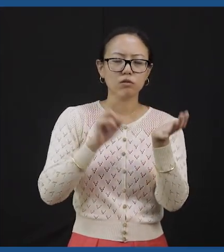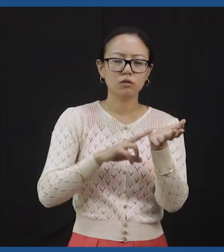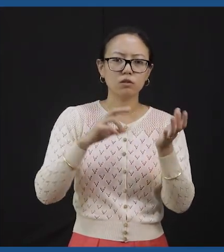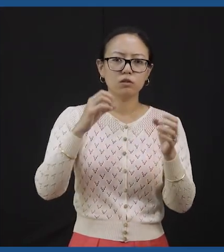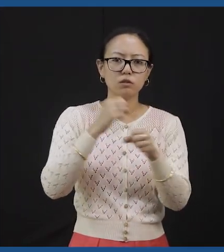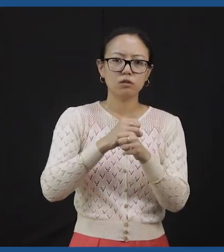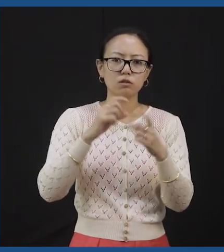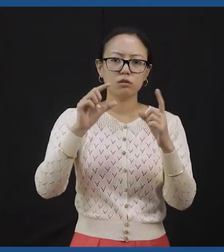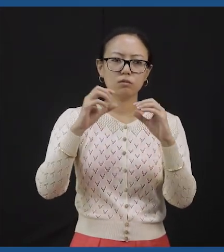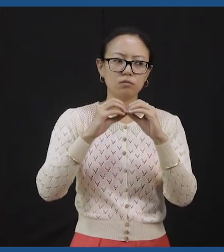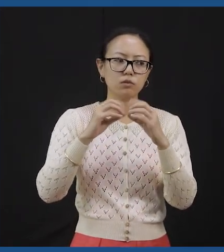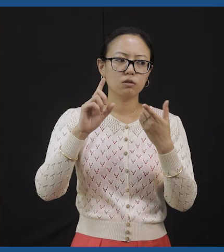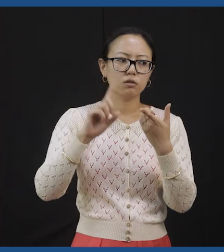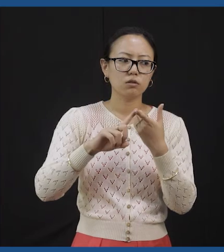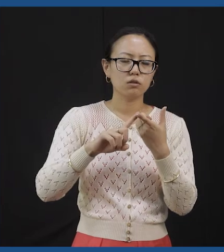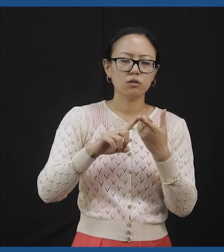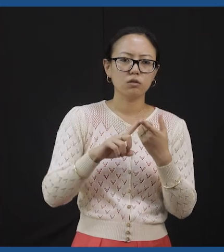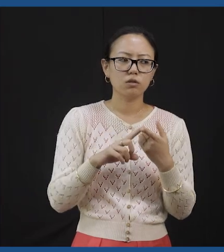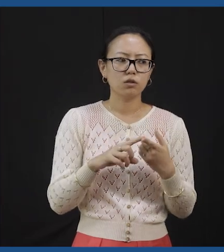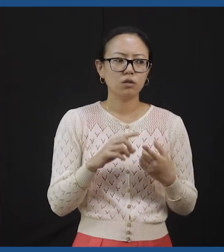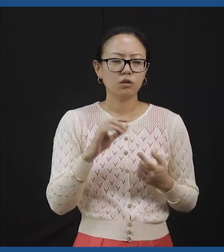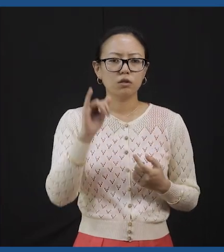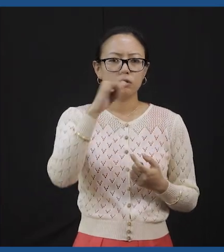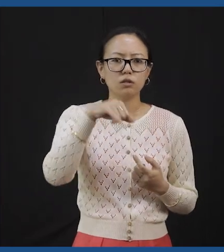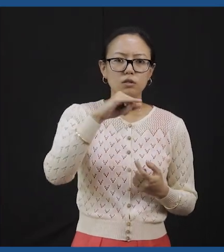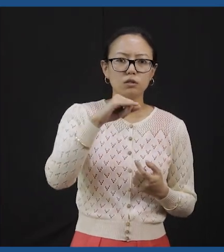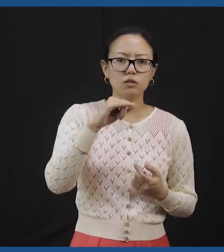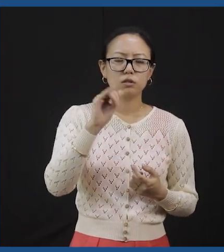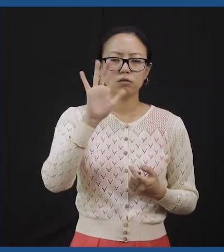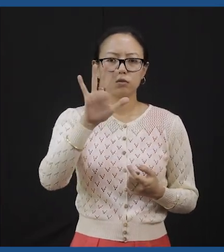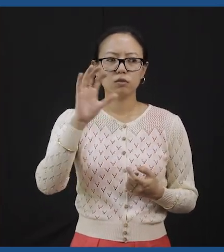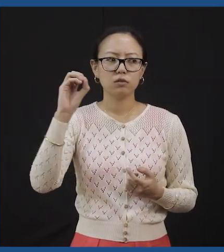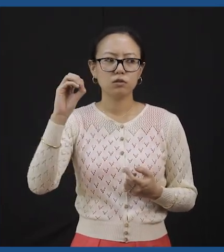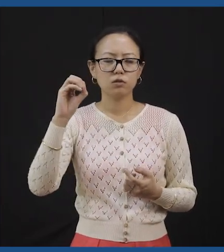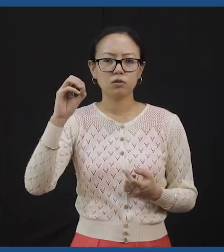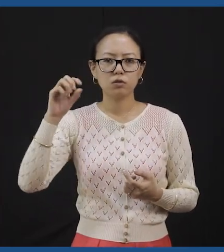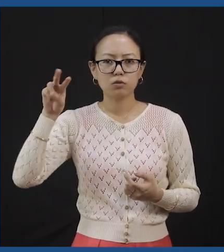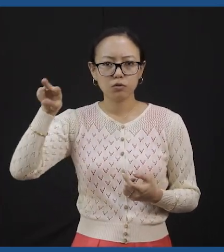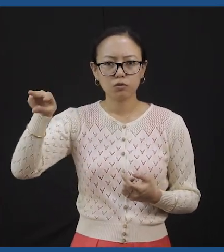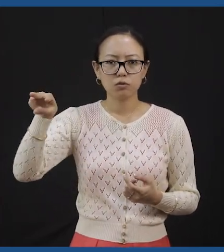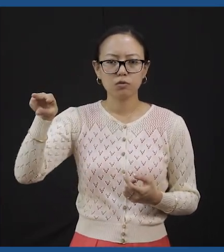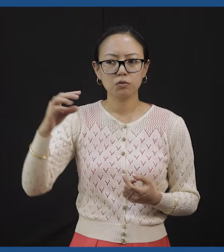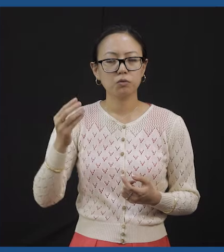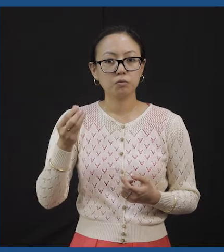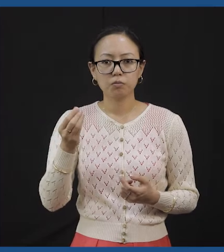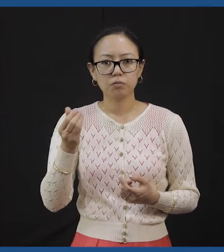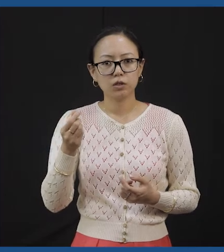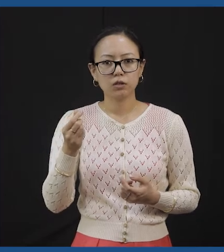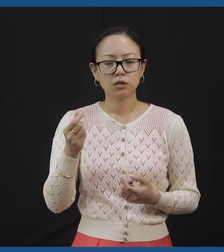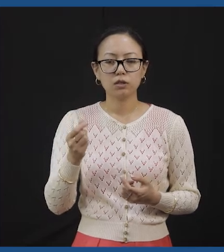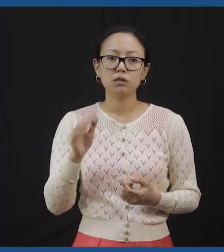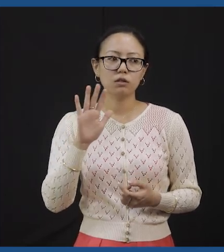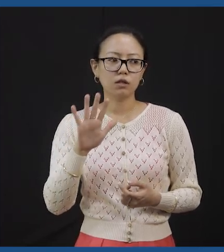650, but he gave rupees 300 to Meko to buy books. How much money is Wang